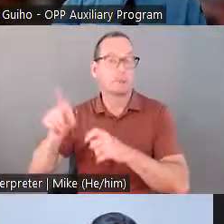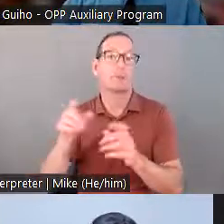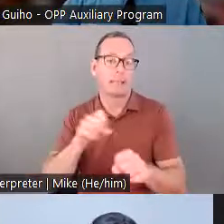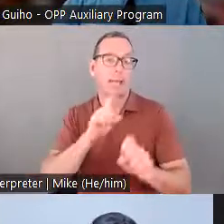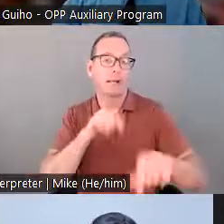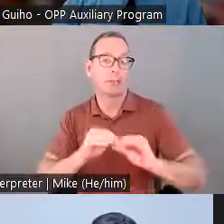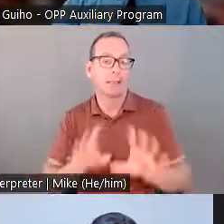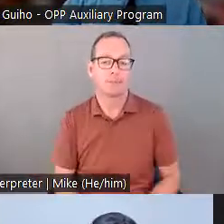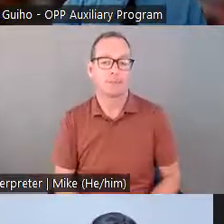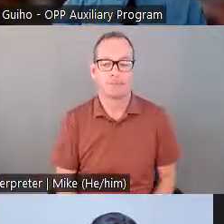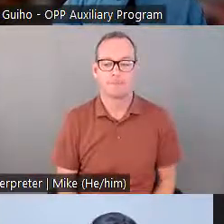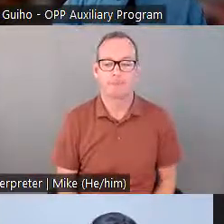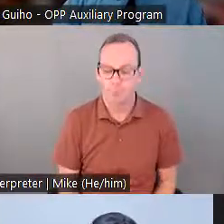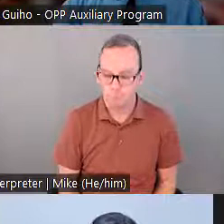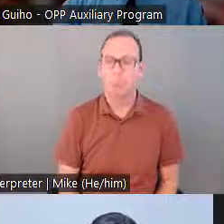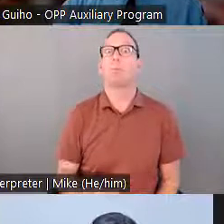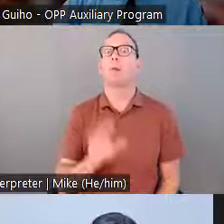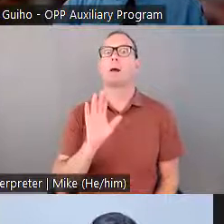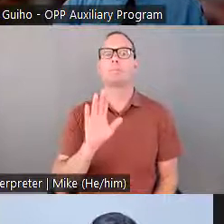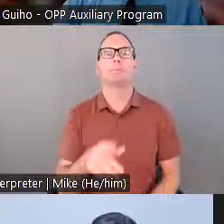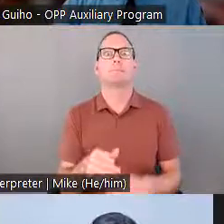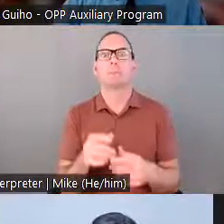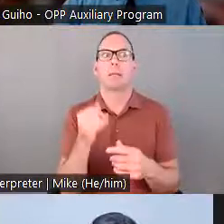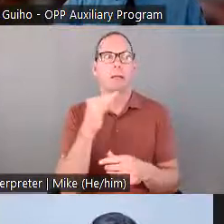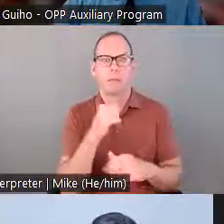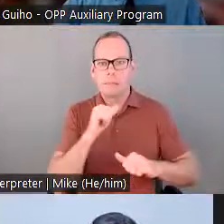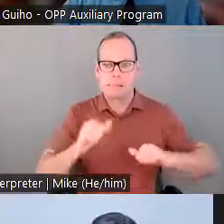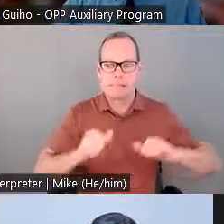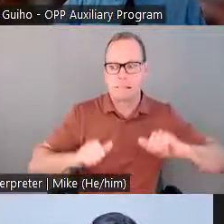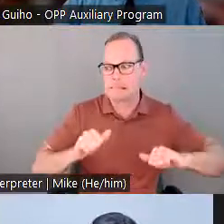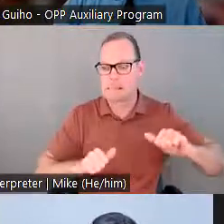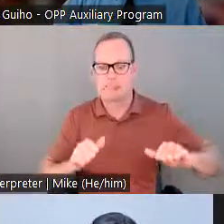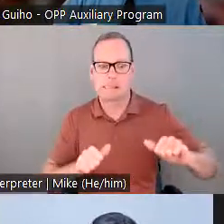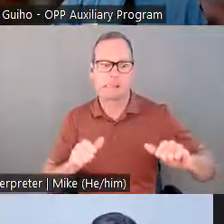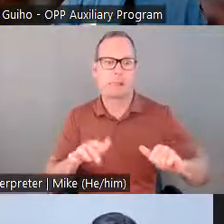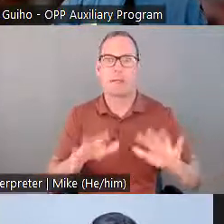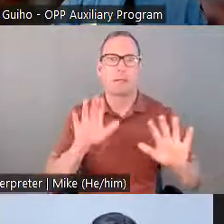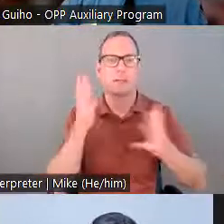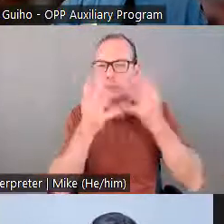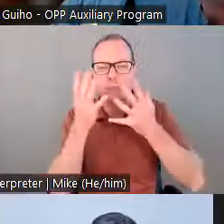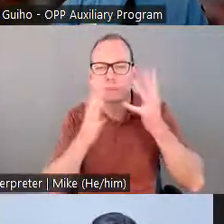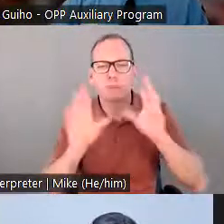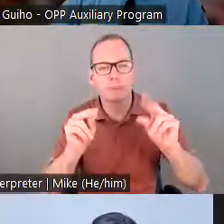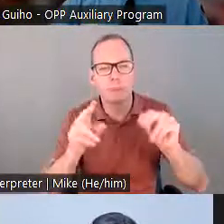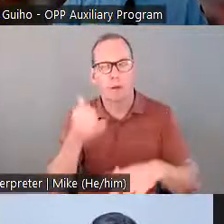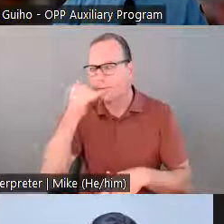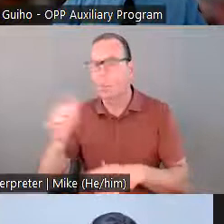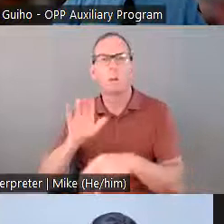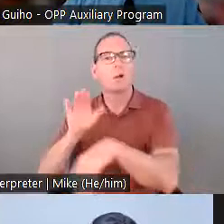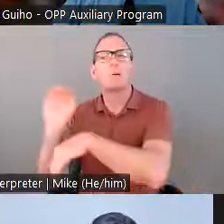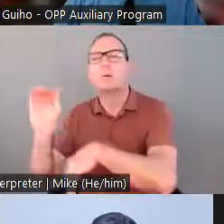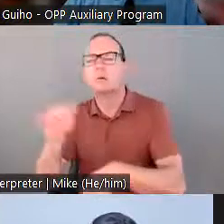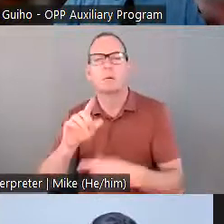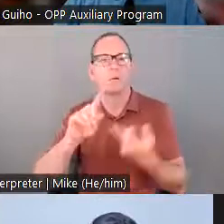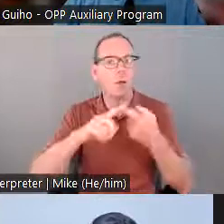why we say consult someone, ask your family members, call the police, call someone you trust, call your bank, lean on the resources